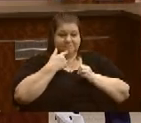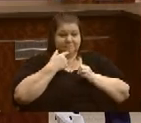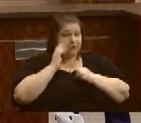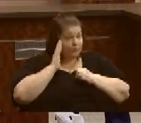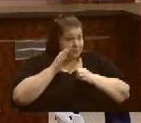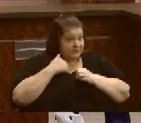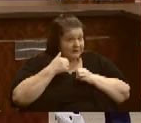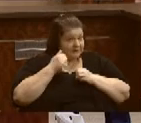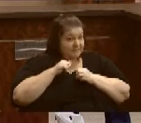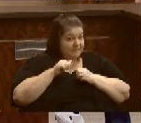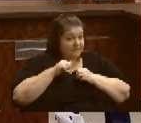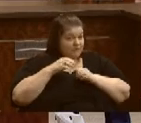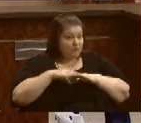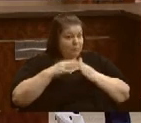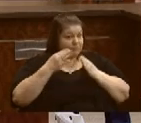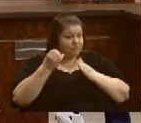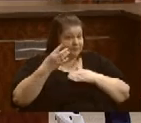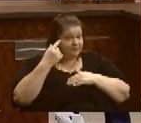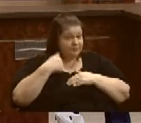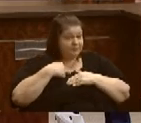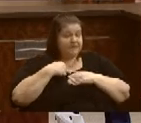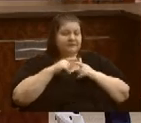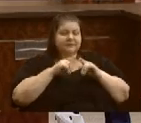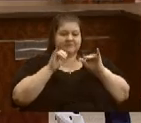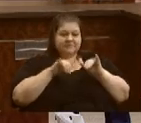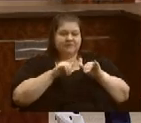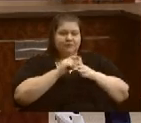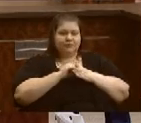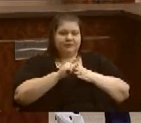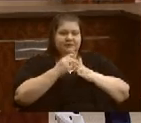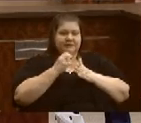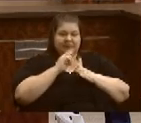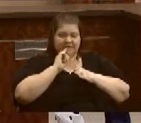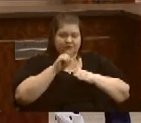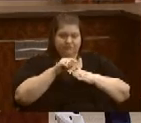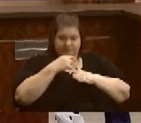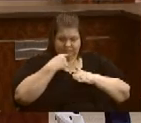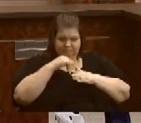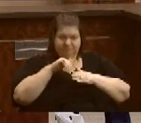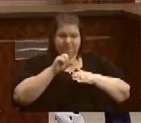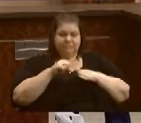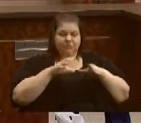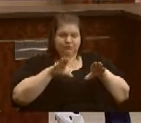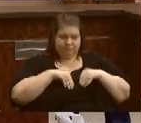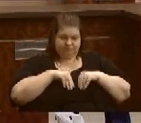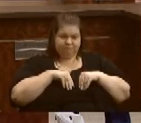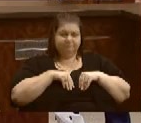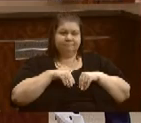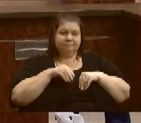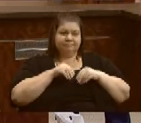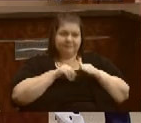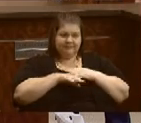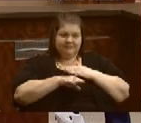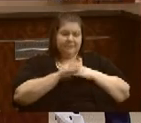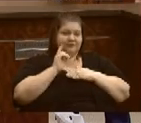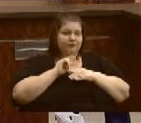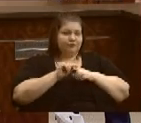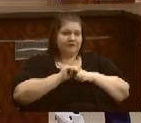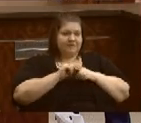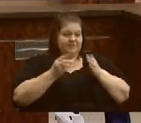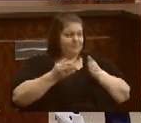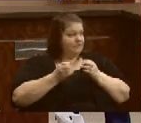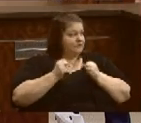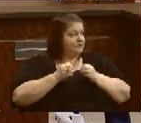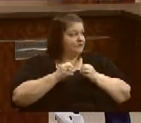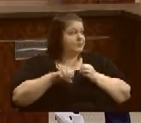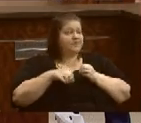me? So I sent my papers, and in the same week, he answered, and he said, you have been admitted for your training here. So another